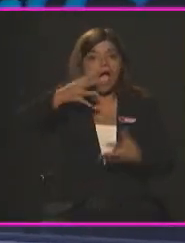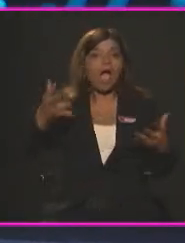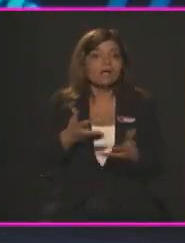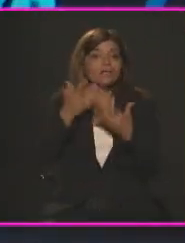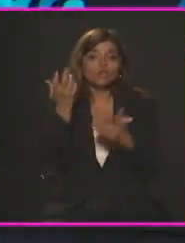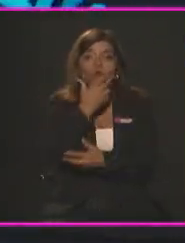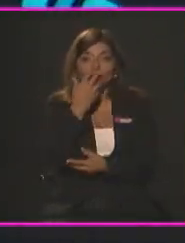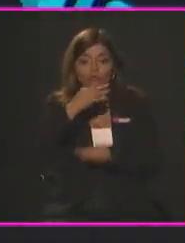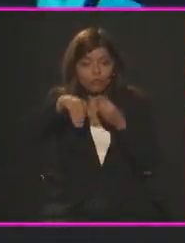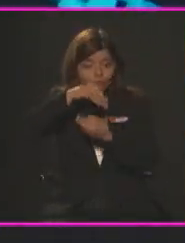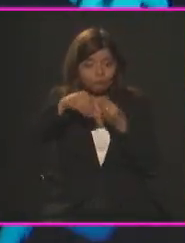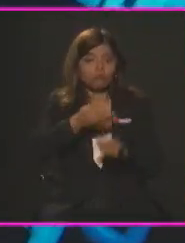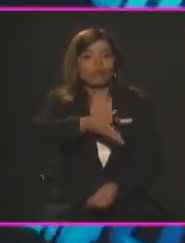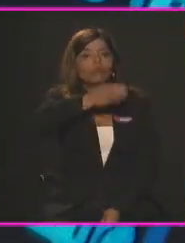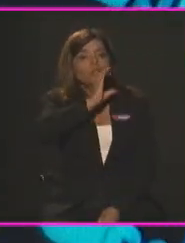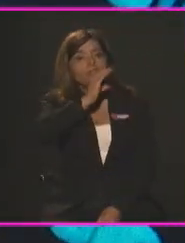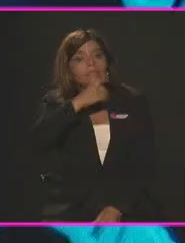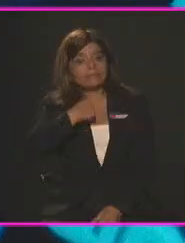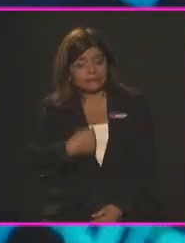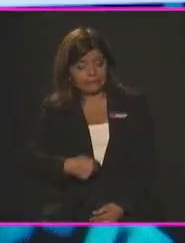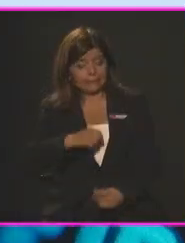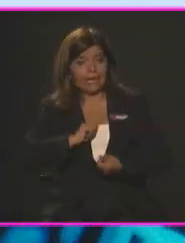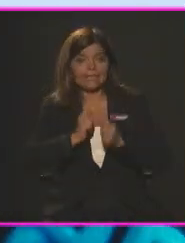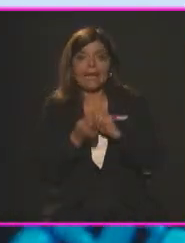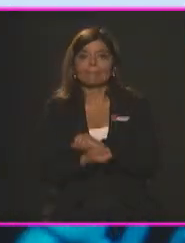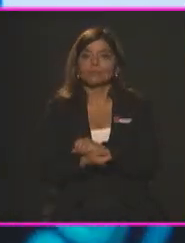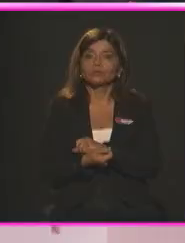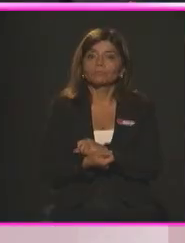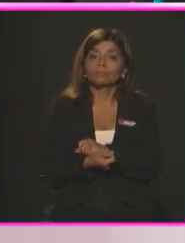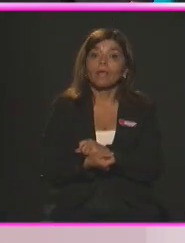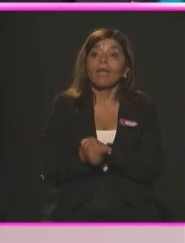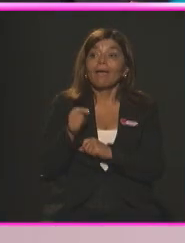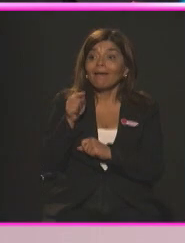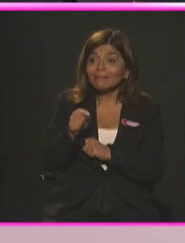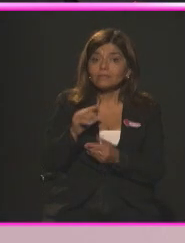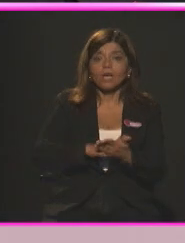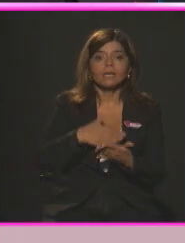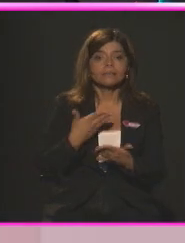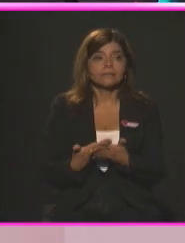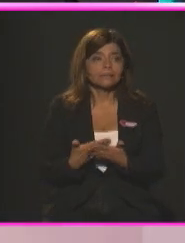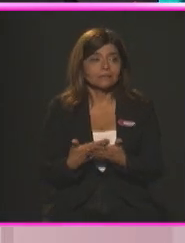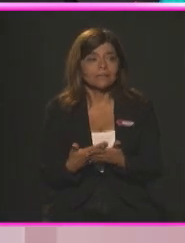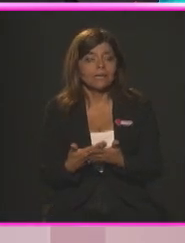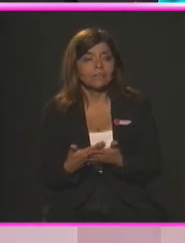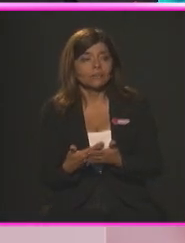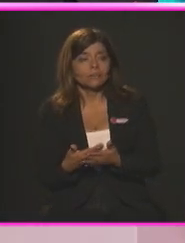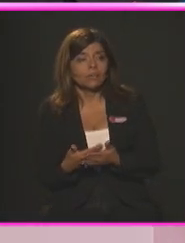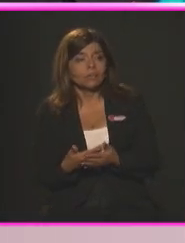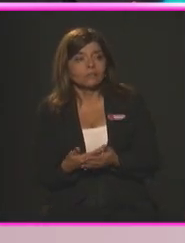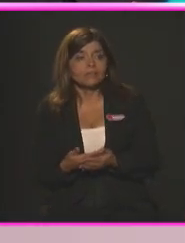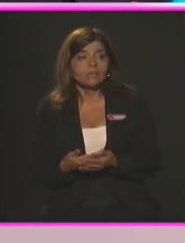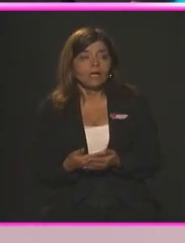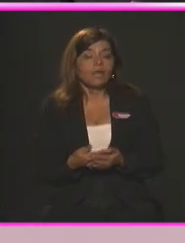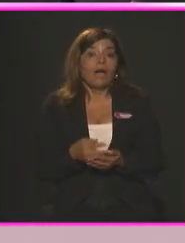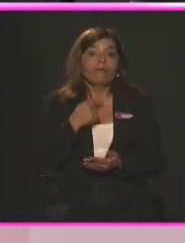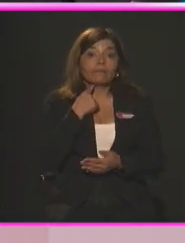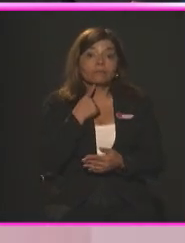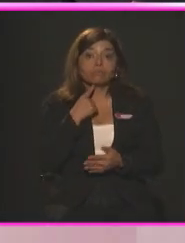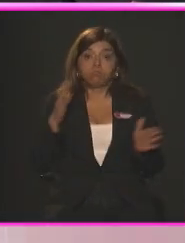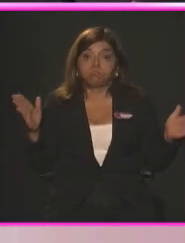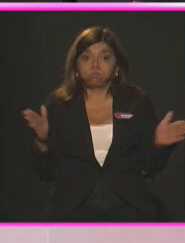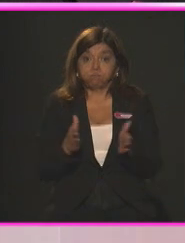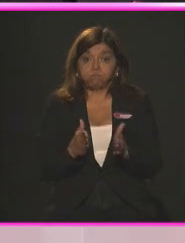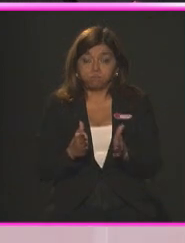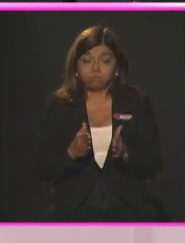glucose. So he had been gaining weight and transitioning to metabolic syndrome for several years, and becoming a vegan and eating